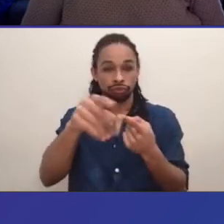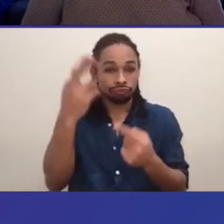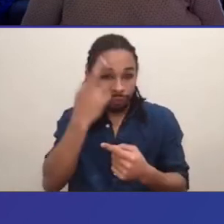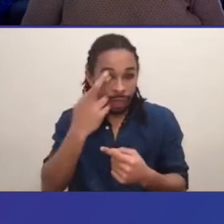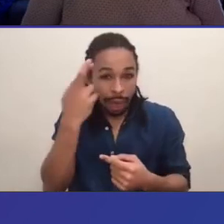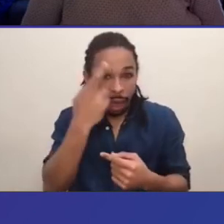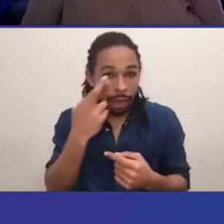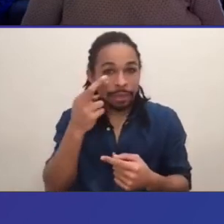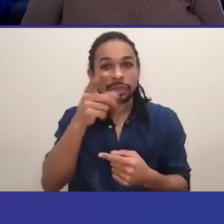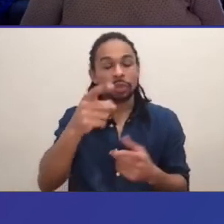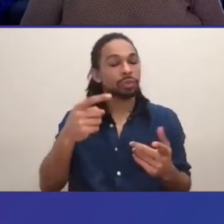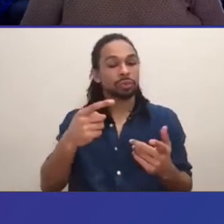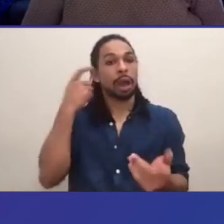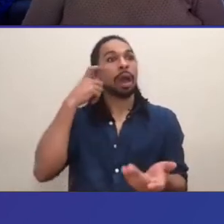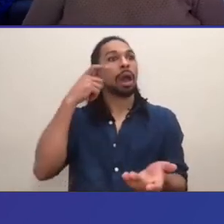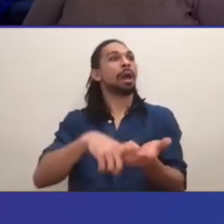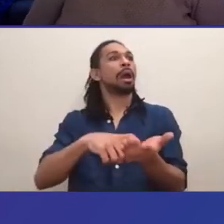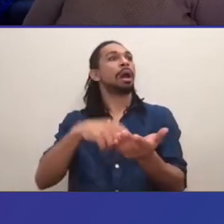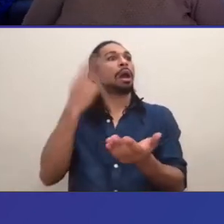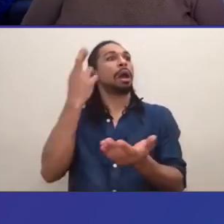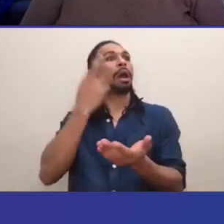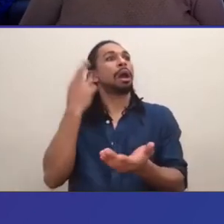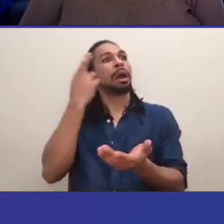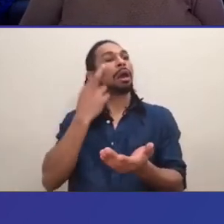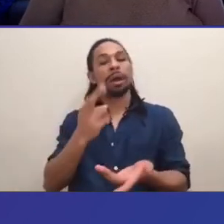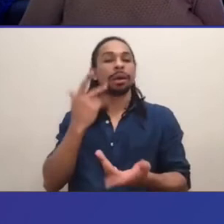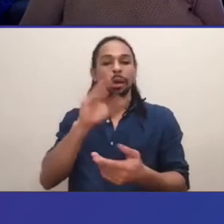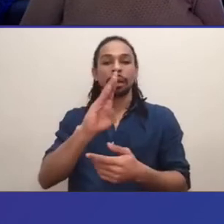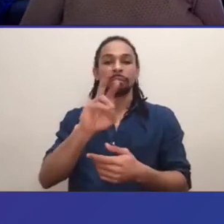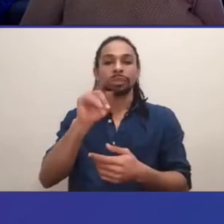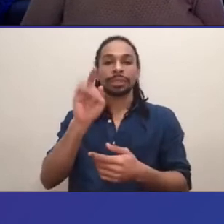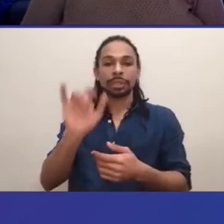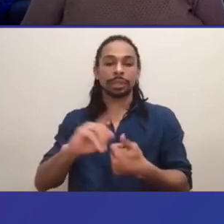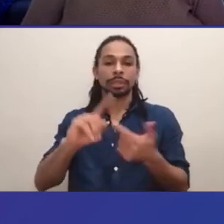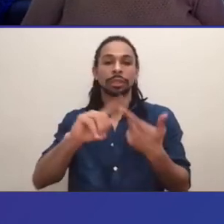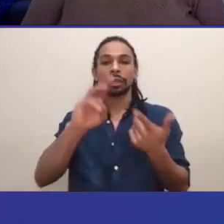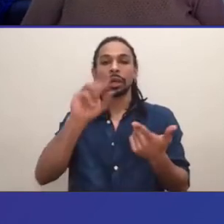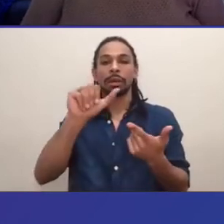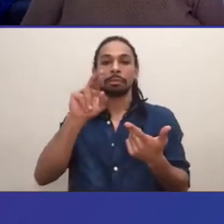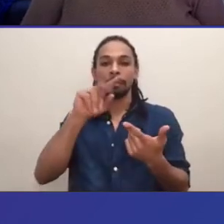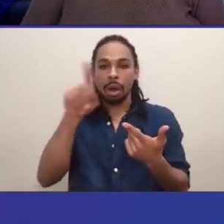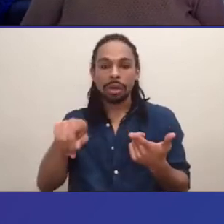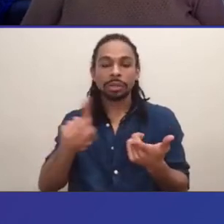you've had those realizations, Brittany, and also Marz, talking a little bit about, like,